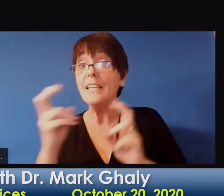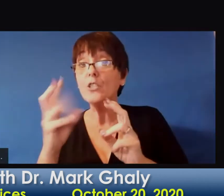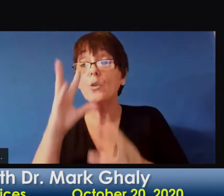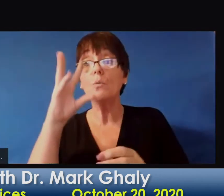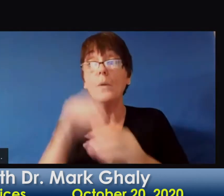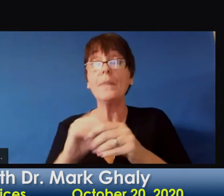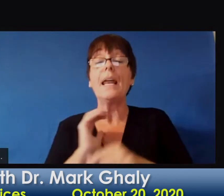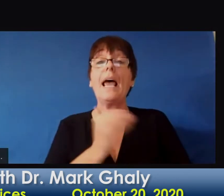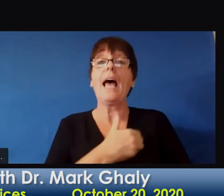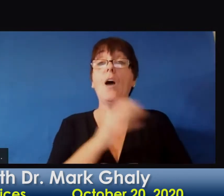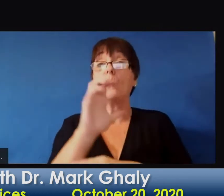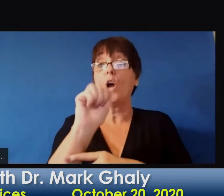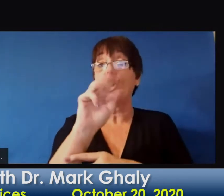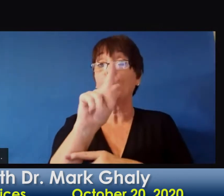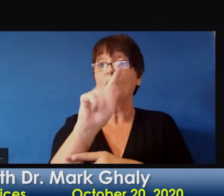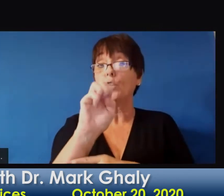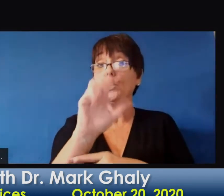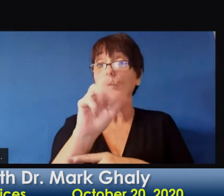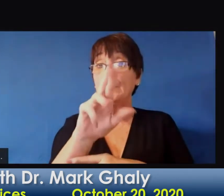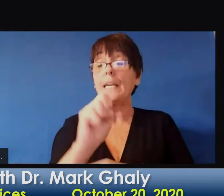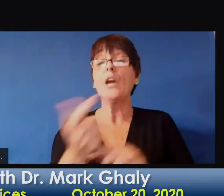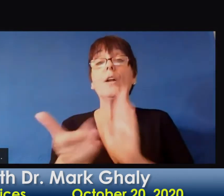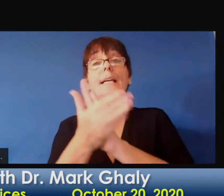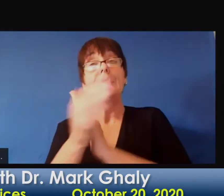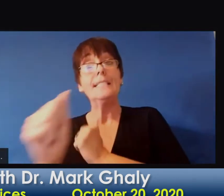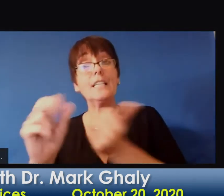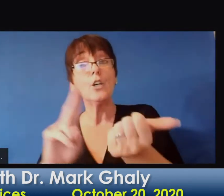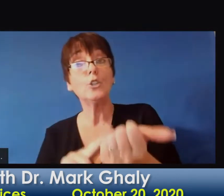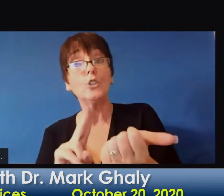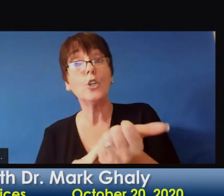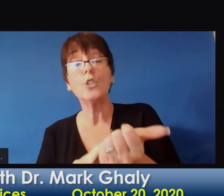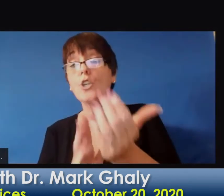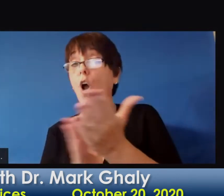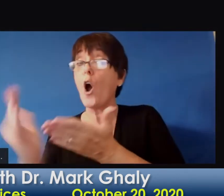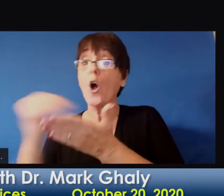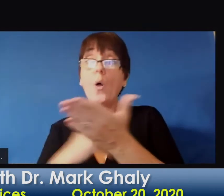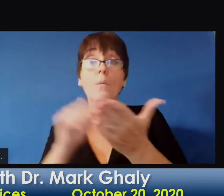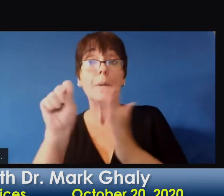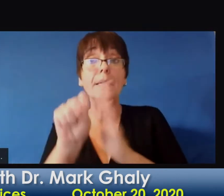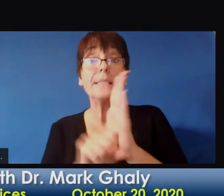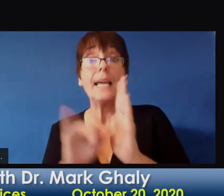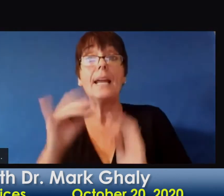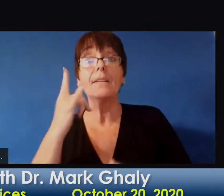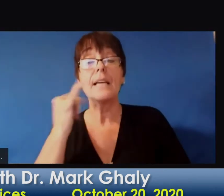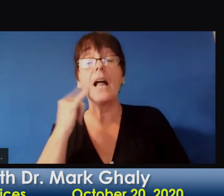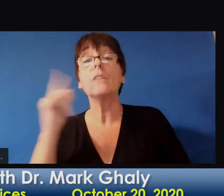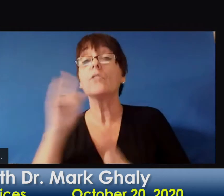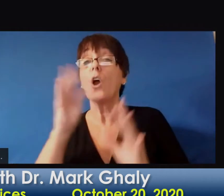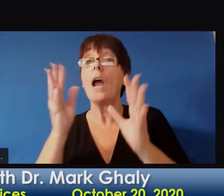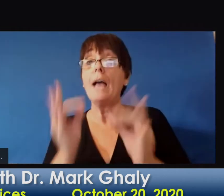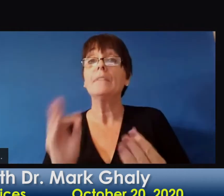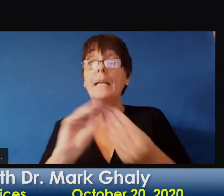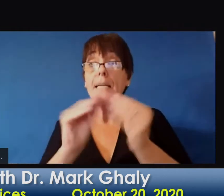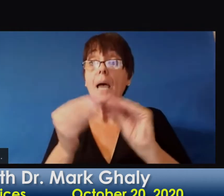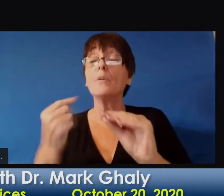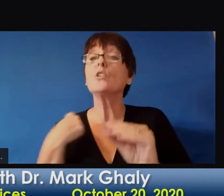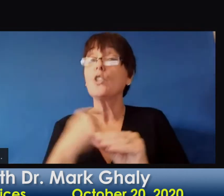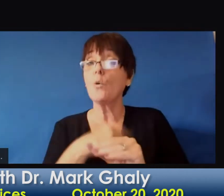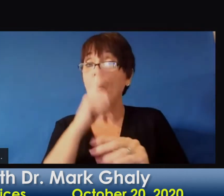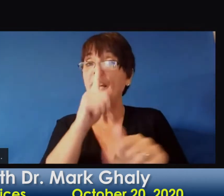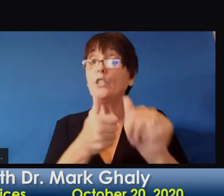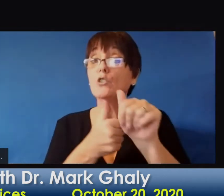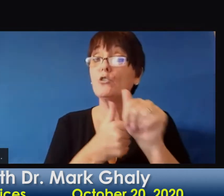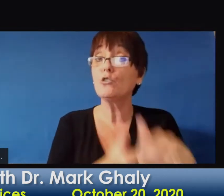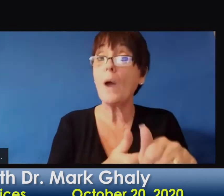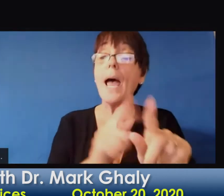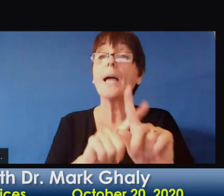our acute care hospitals and our skilled nursing facilities across the state. So they are absolutely numbers that we track.